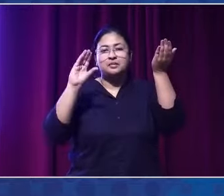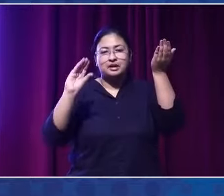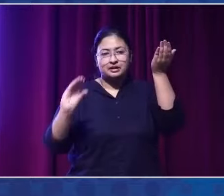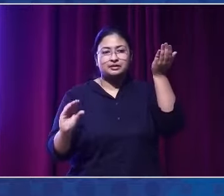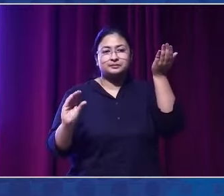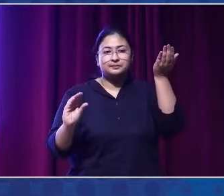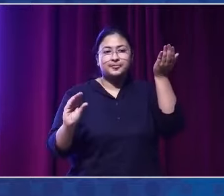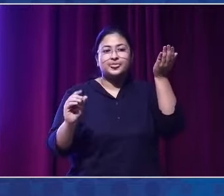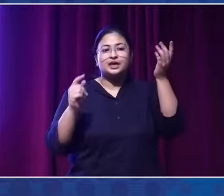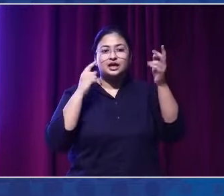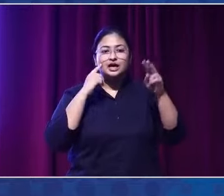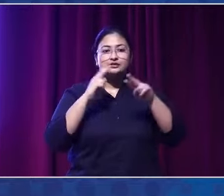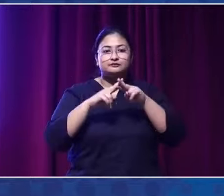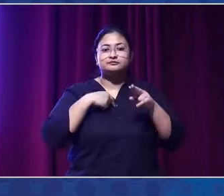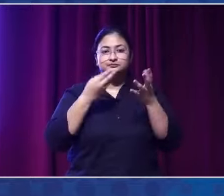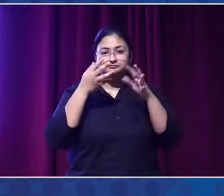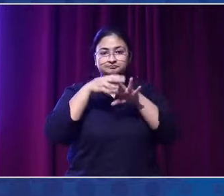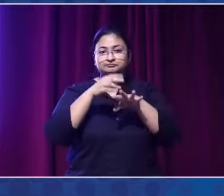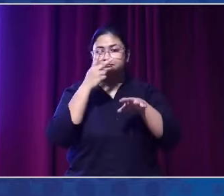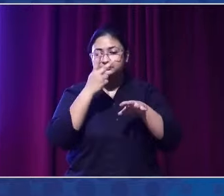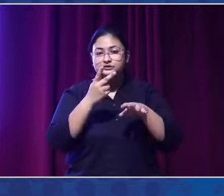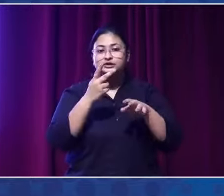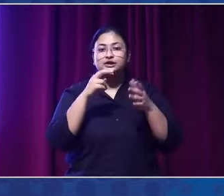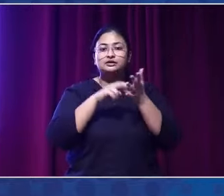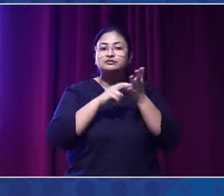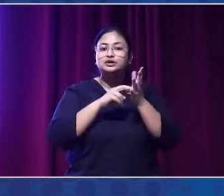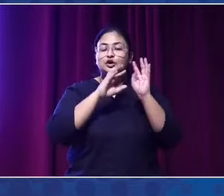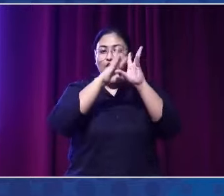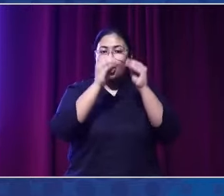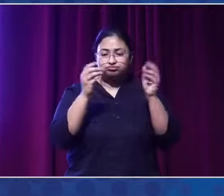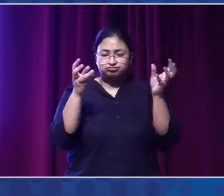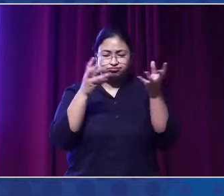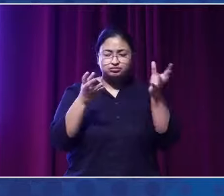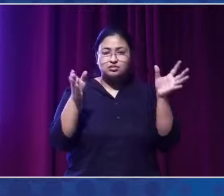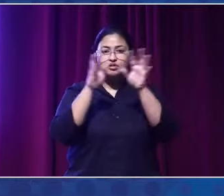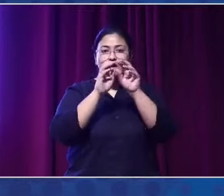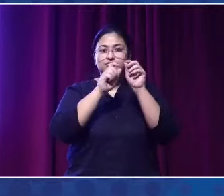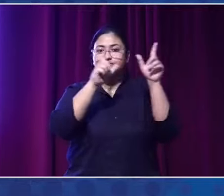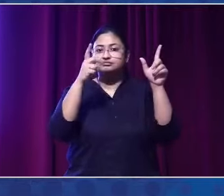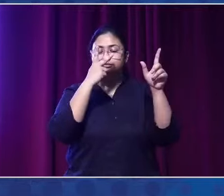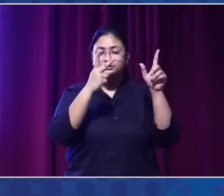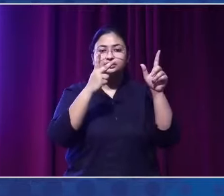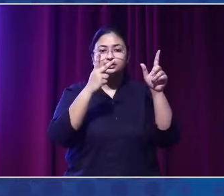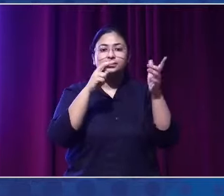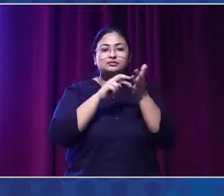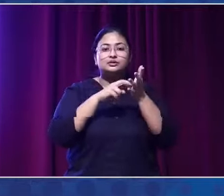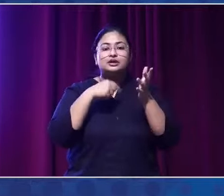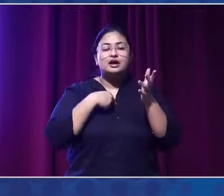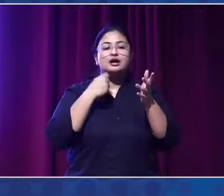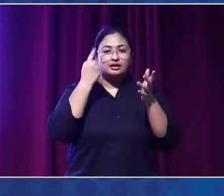So if you put together and then make a holistic picture and try and paint a picture, a canvas